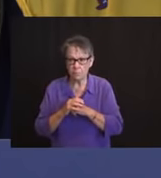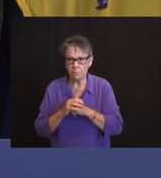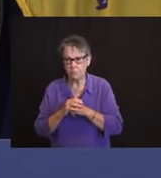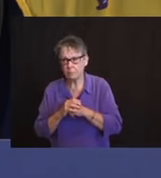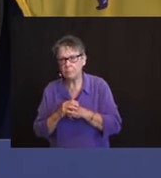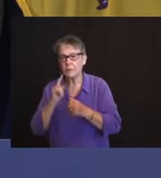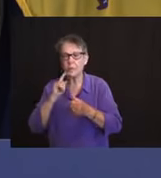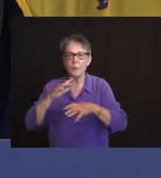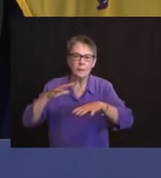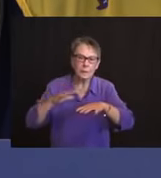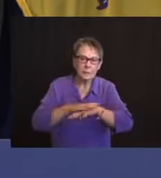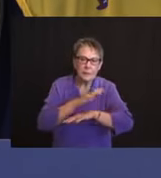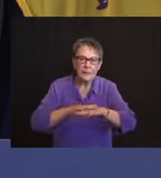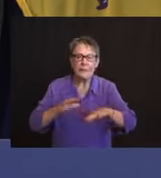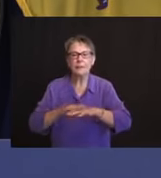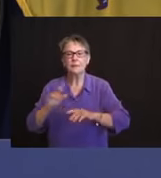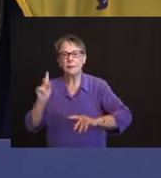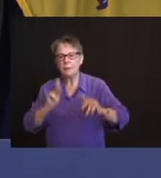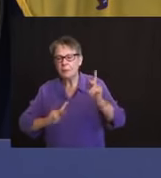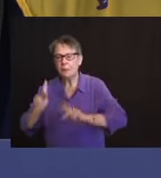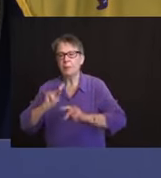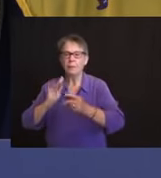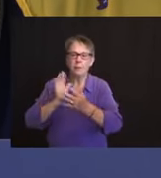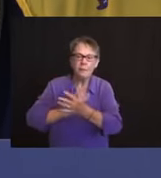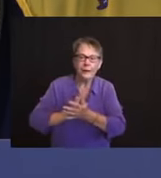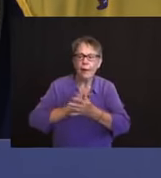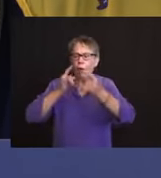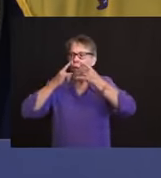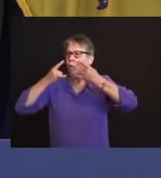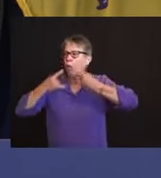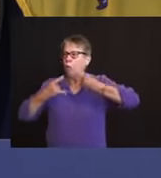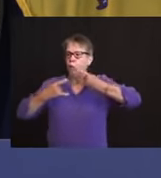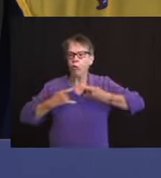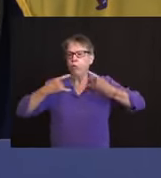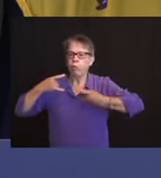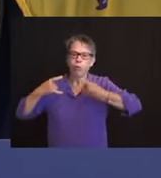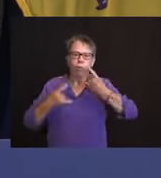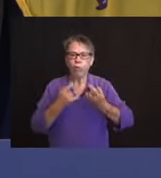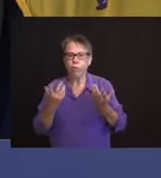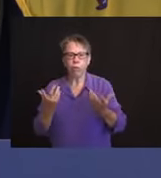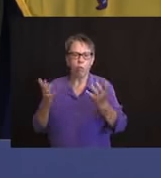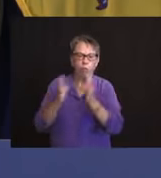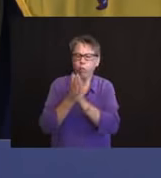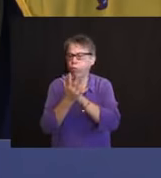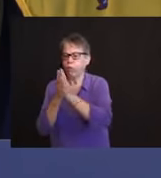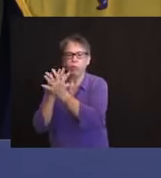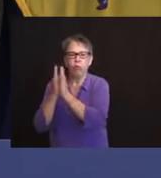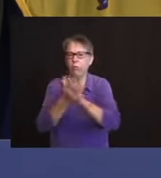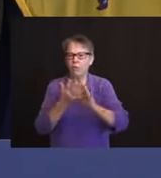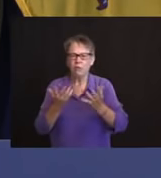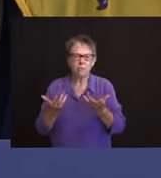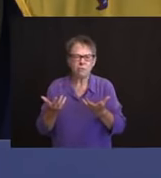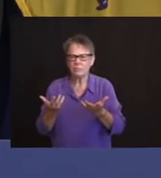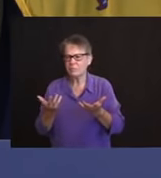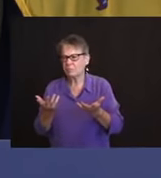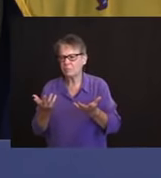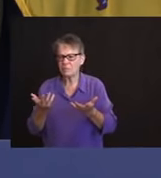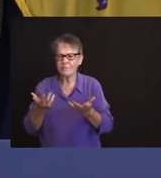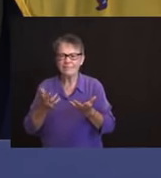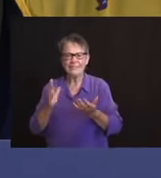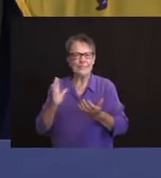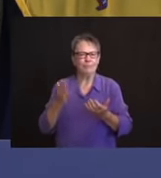a strain, a thread of concern throughout the update today about we got to stay vigilant, we can't get